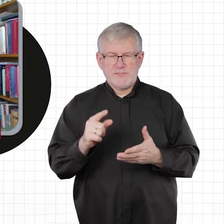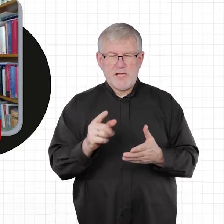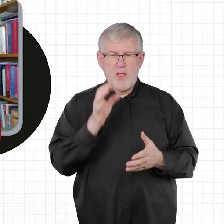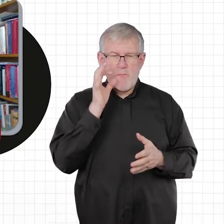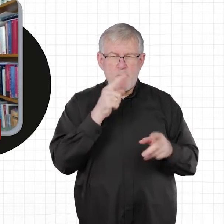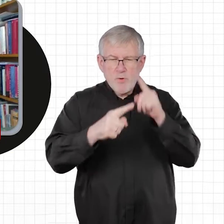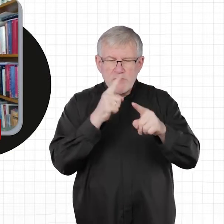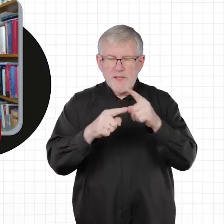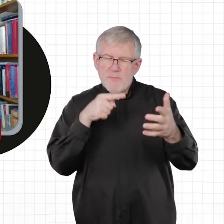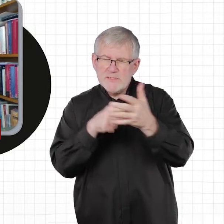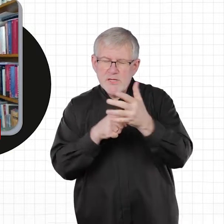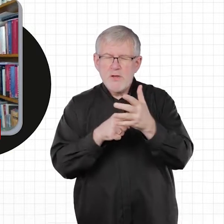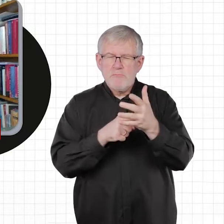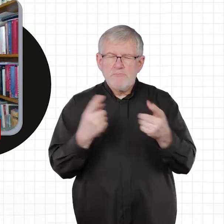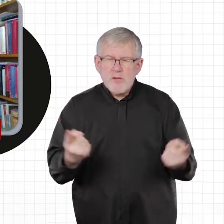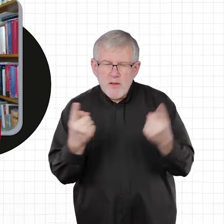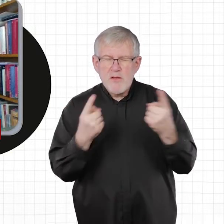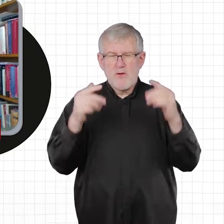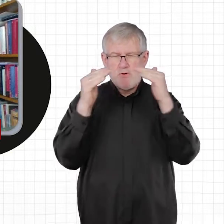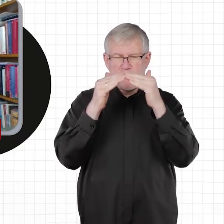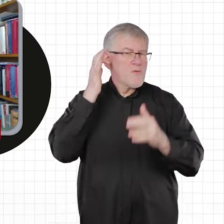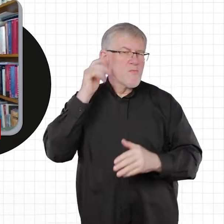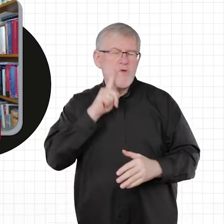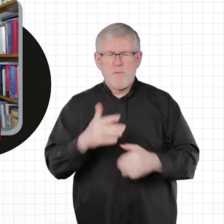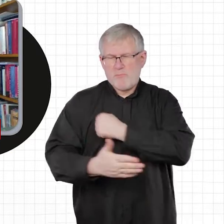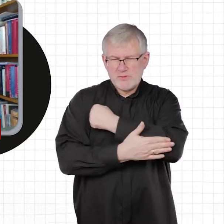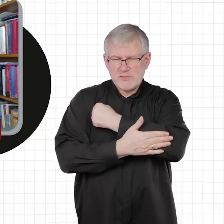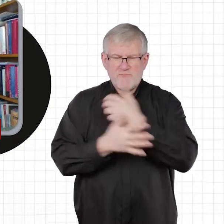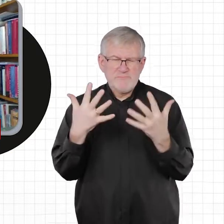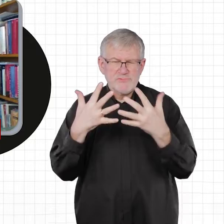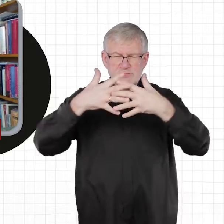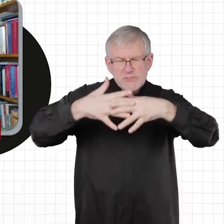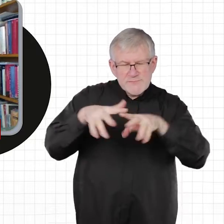hope. That and we can see the cat.